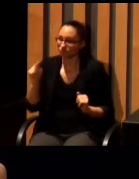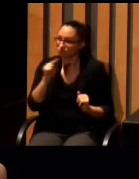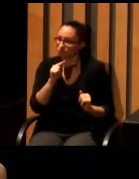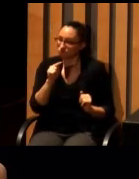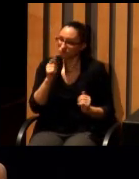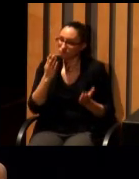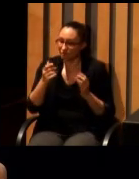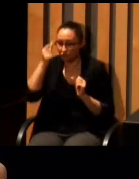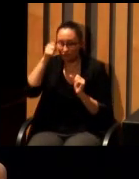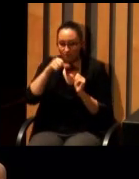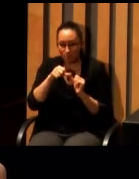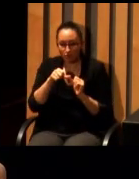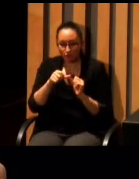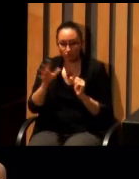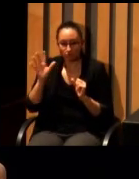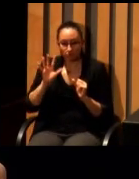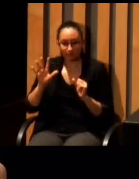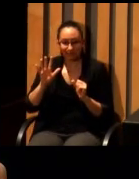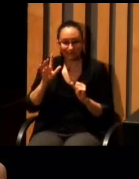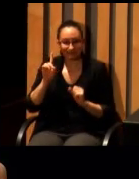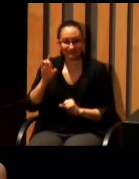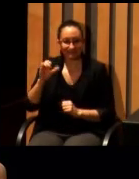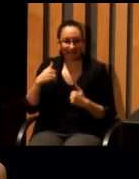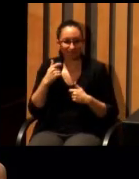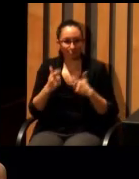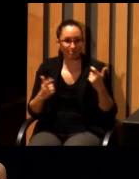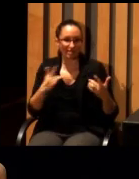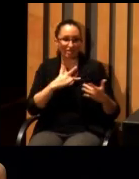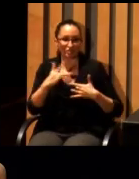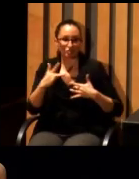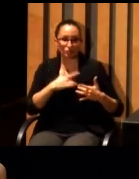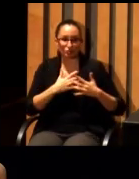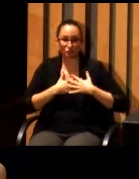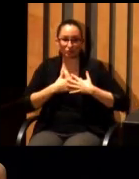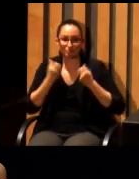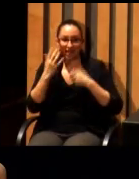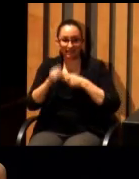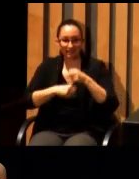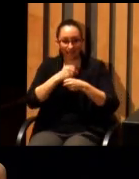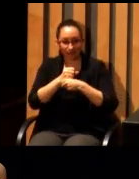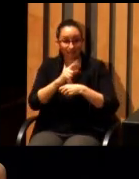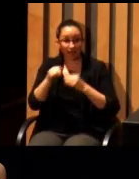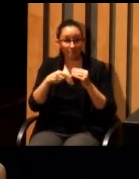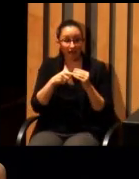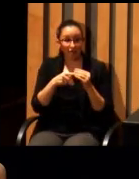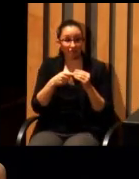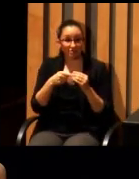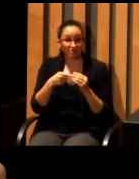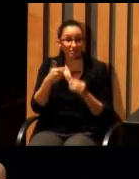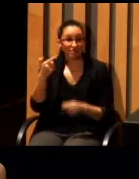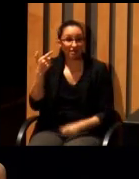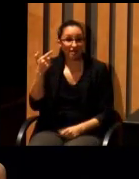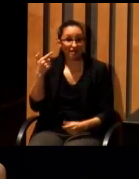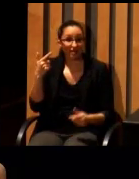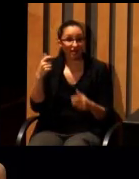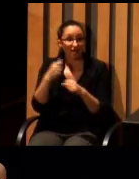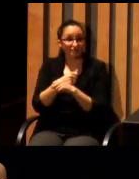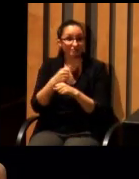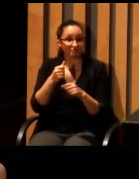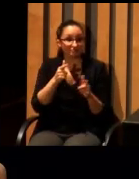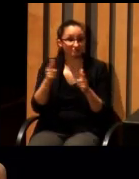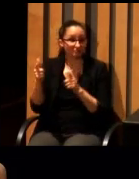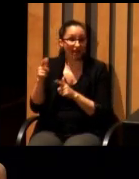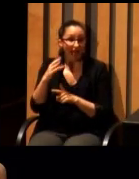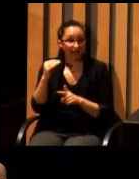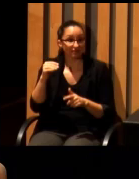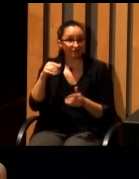a big, big concern in the District of Columbia for many, many years about gun violence and the murder